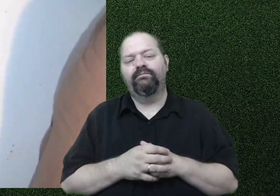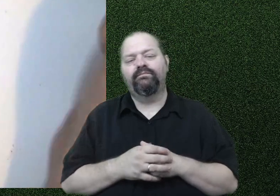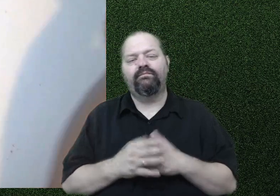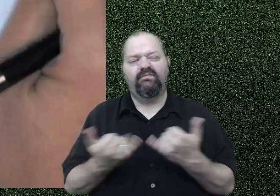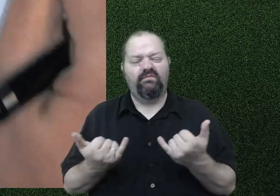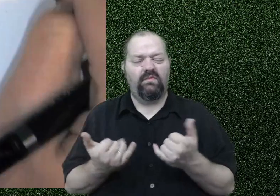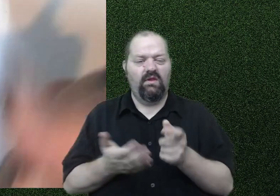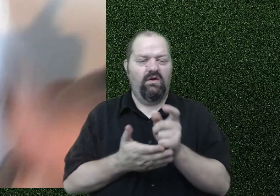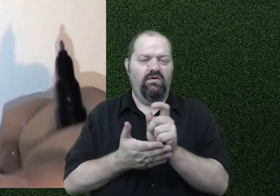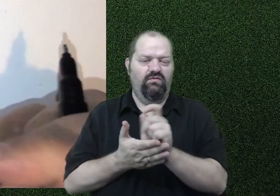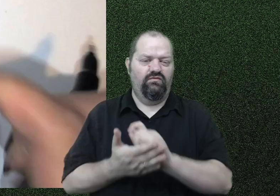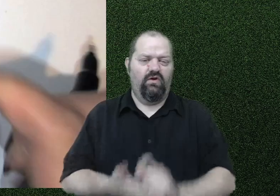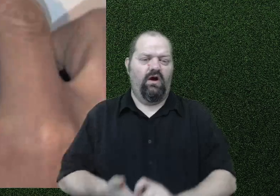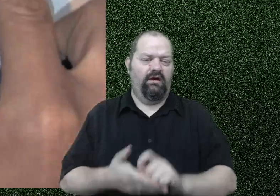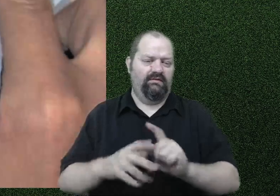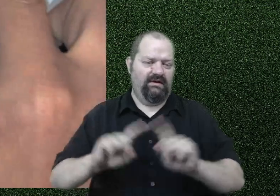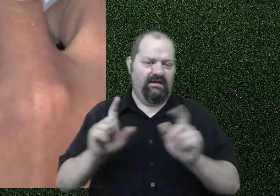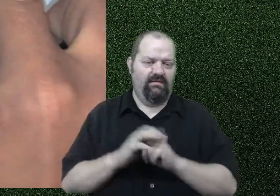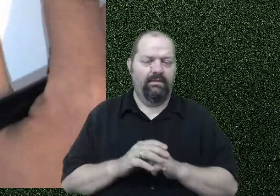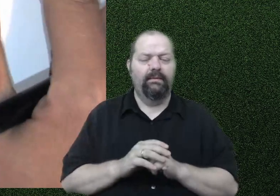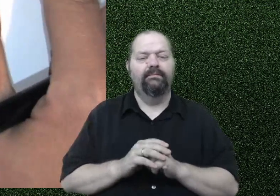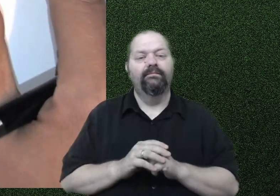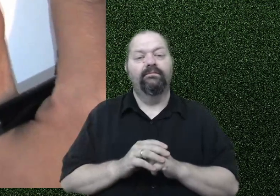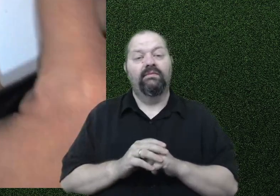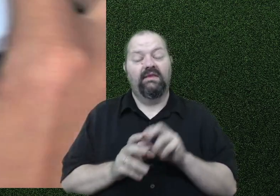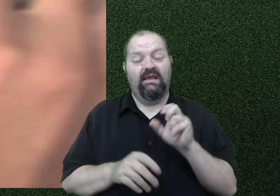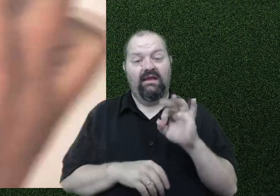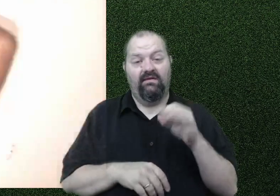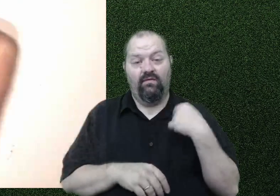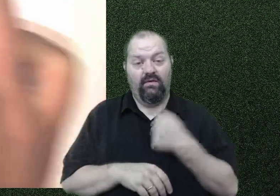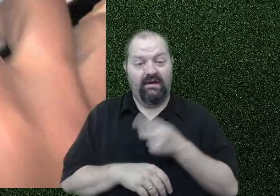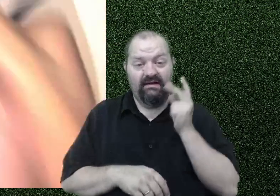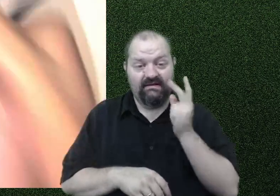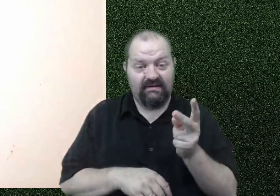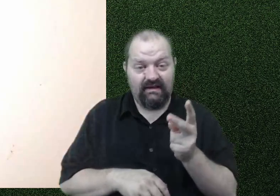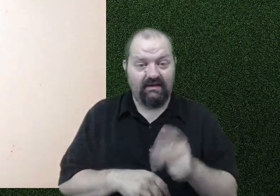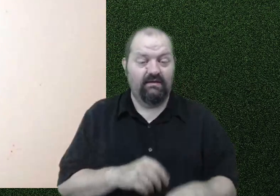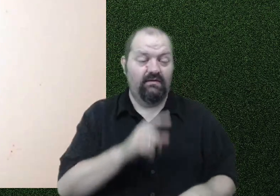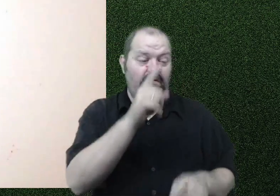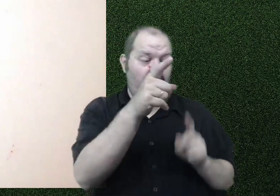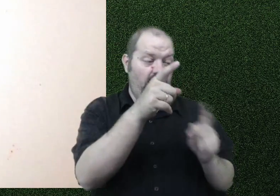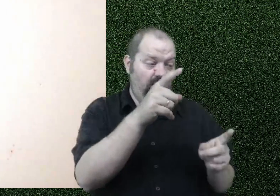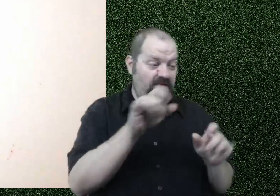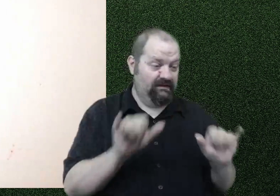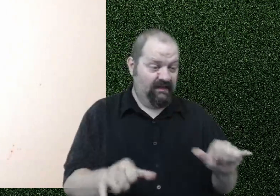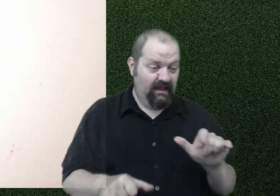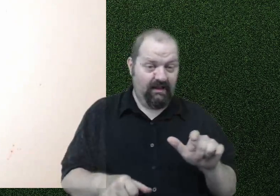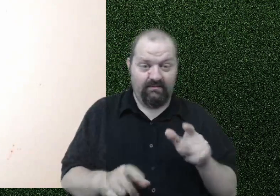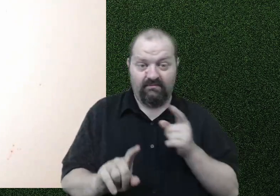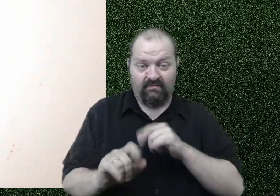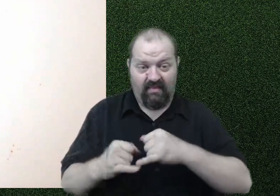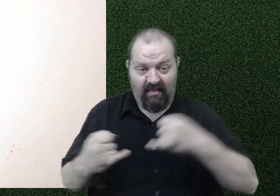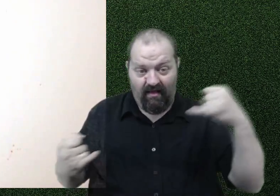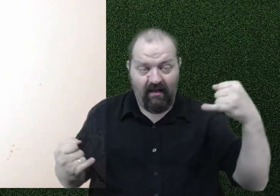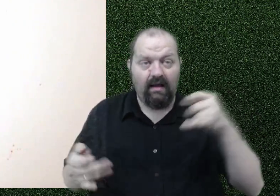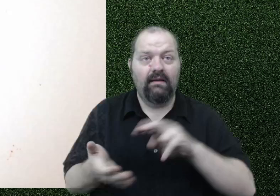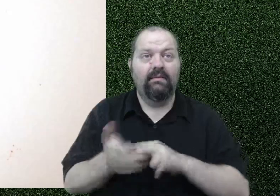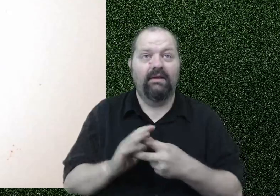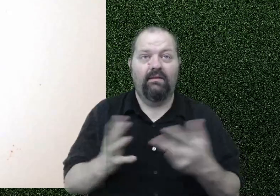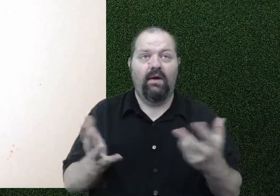So we see from these pictures that if these 3 points lie in the same line,